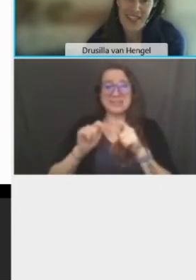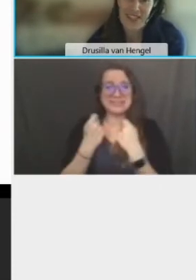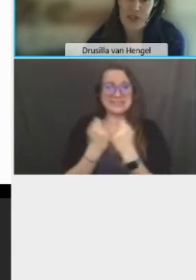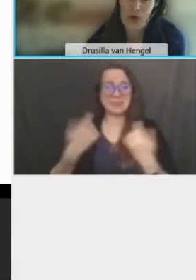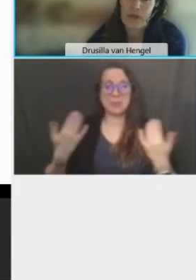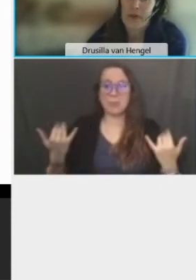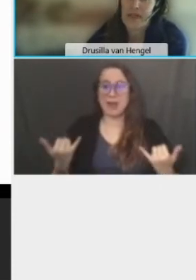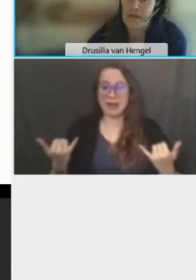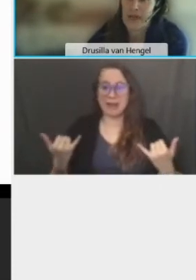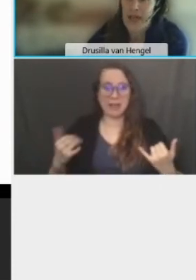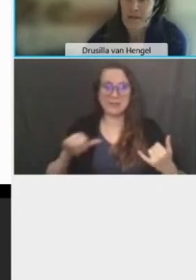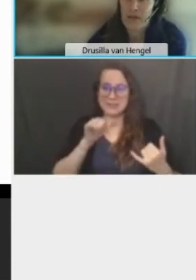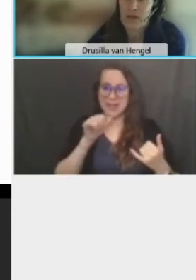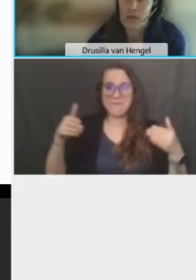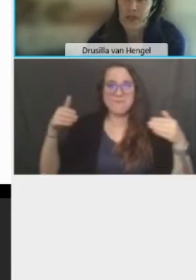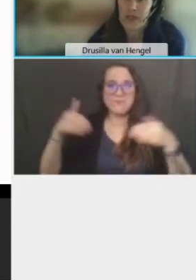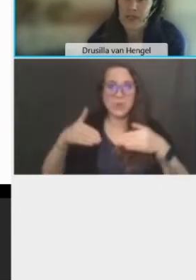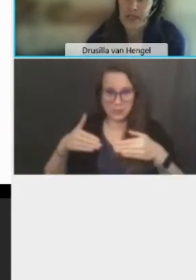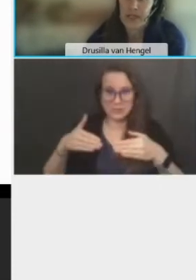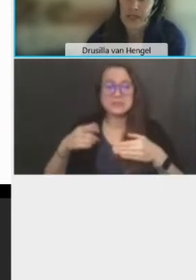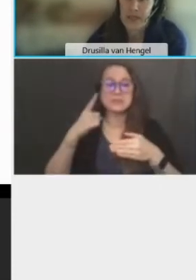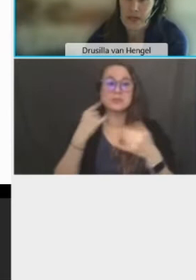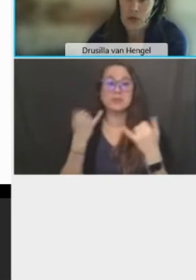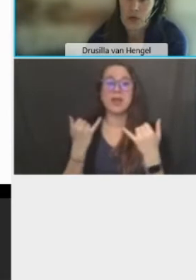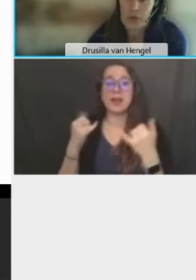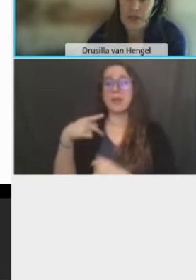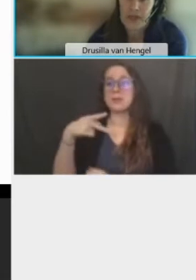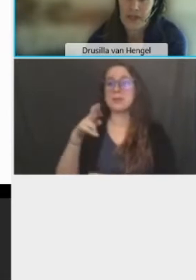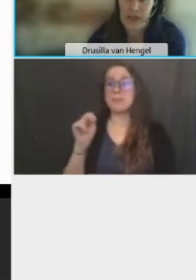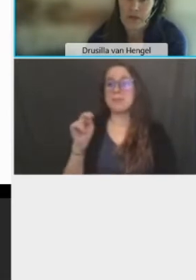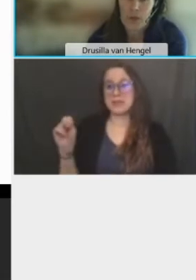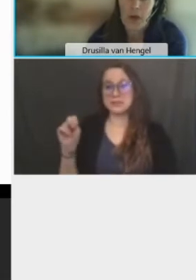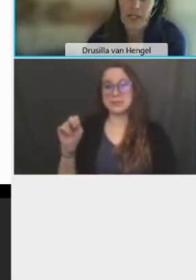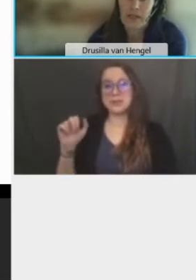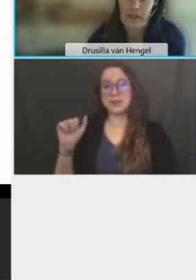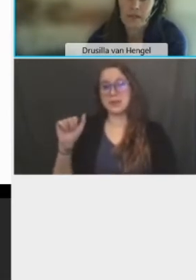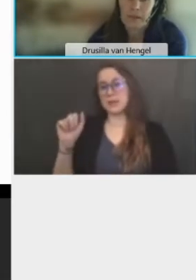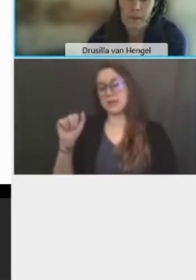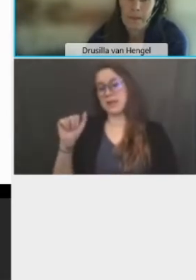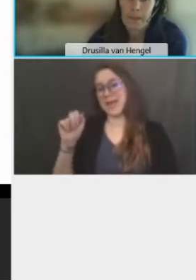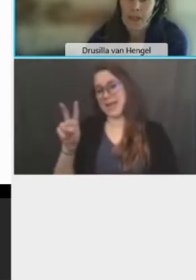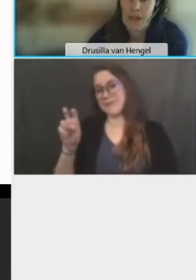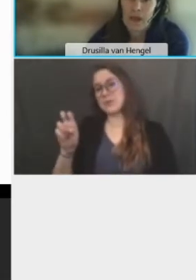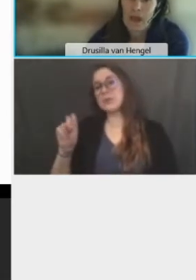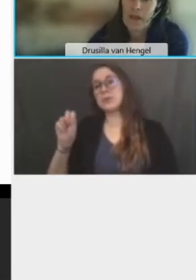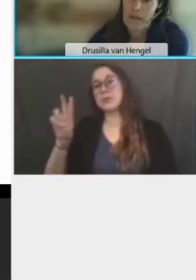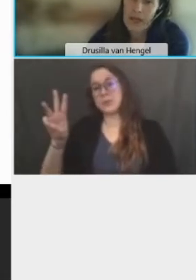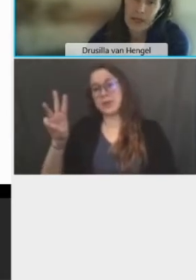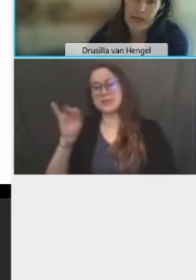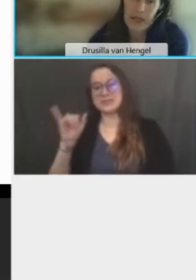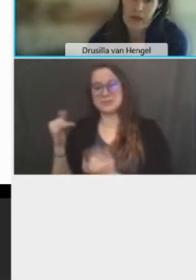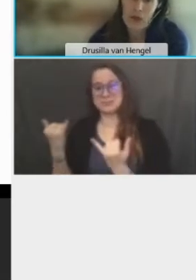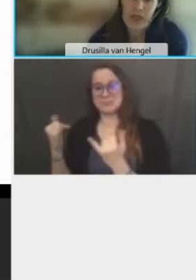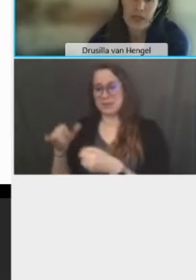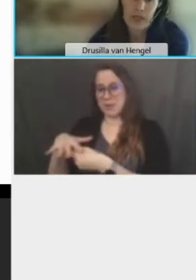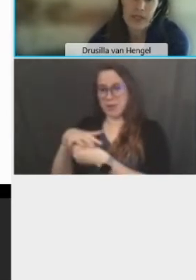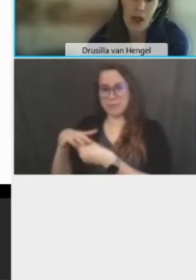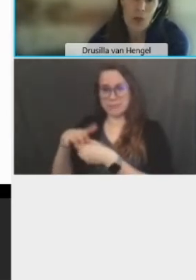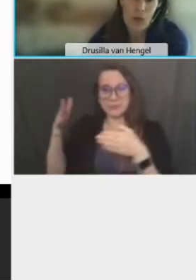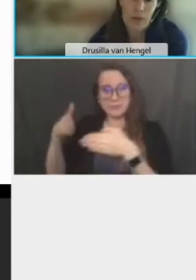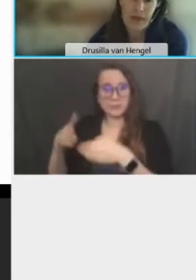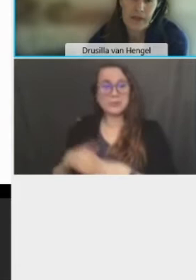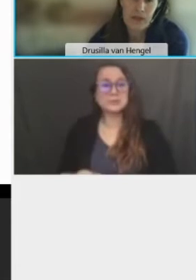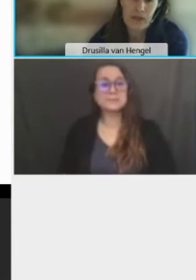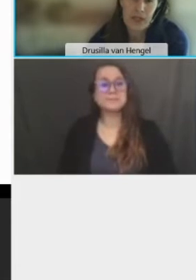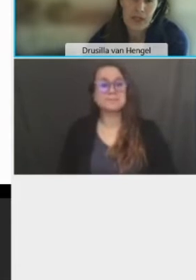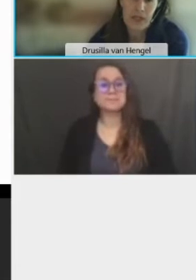as it is north of Pennsylvania Avenue, which is the northernmost extent of our project. On the right-hand side, the question is,